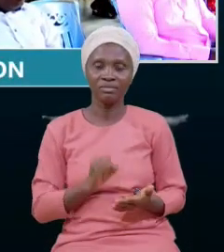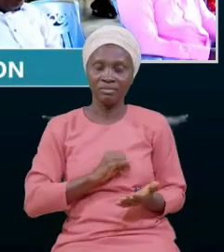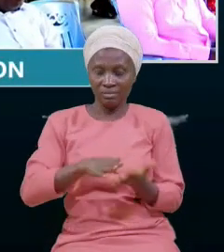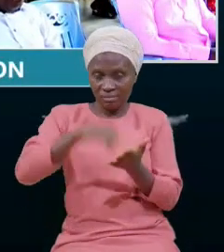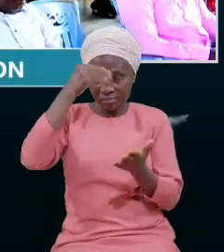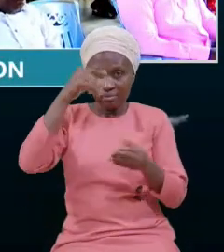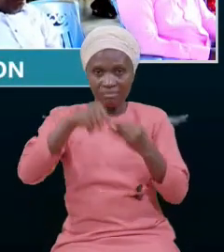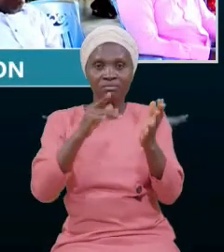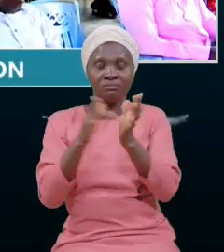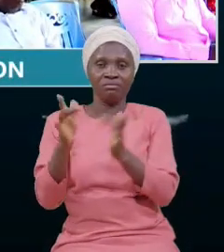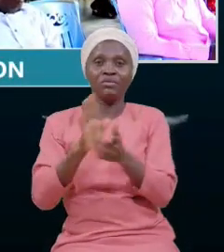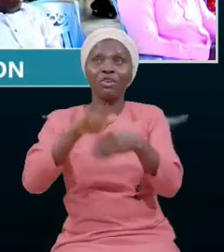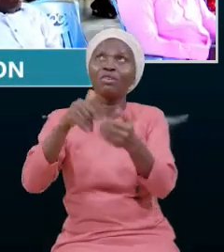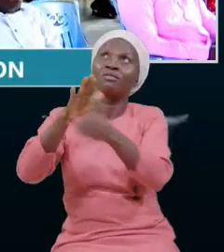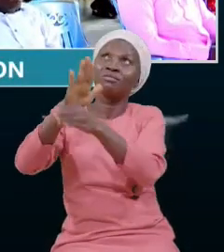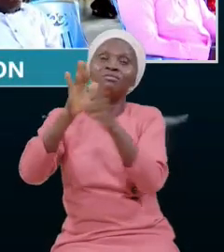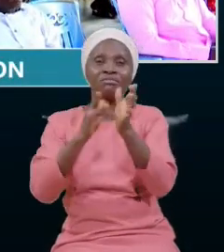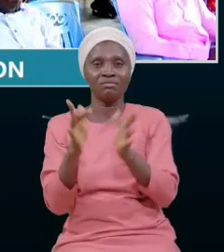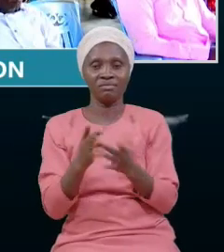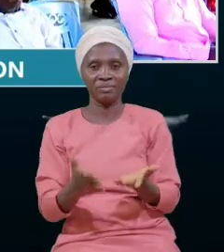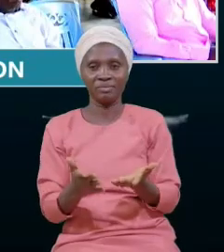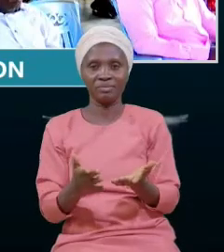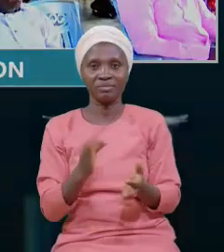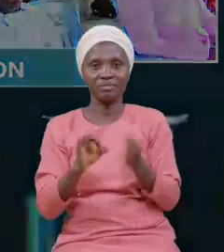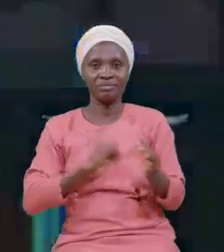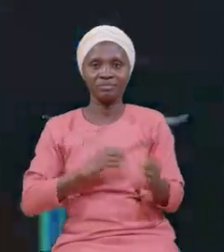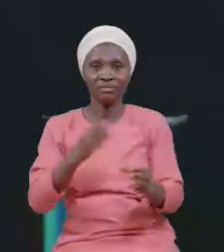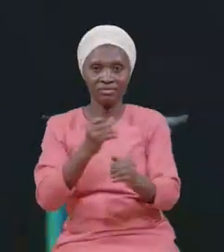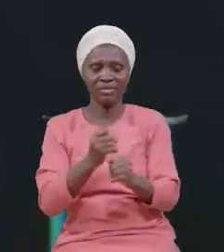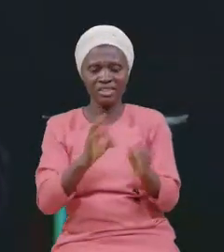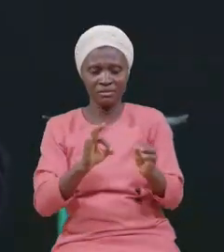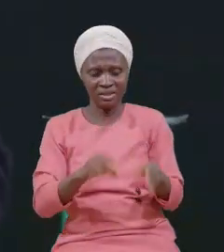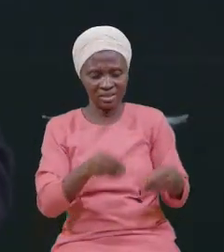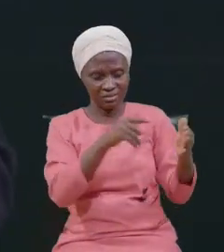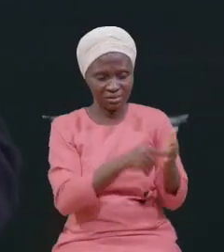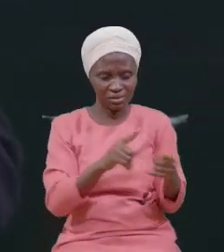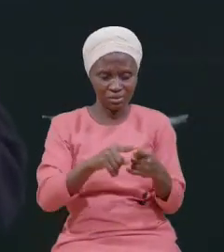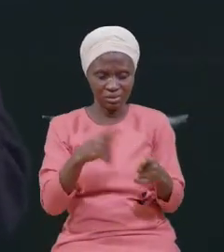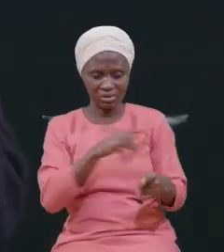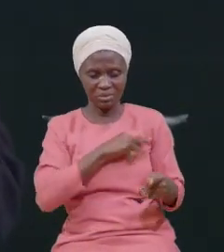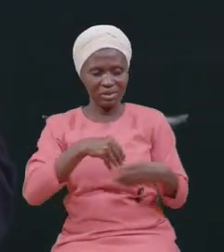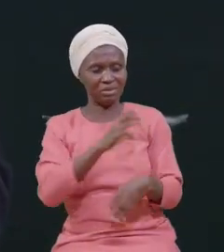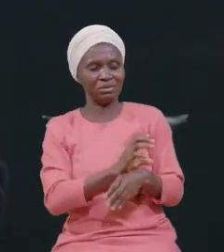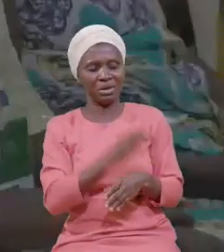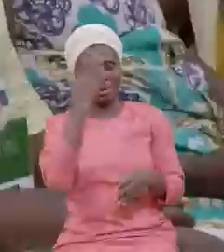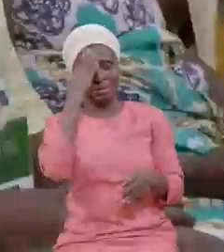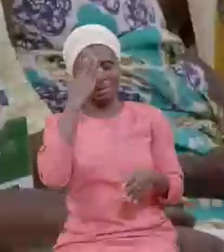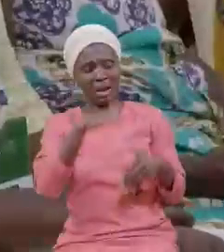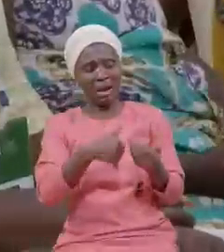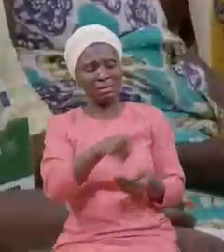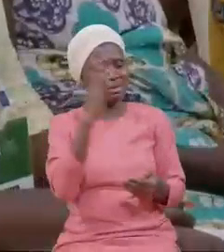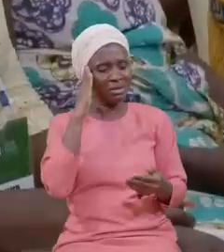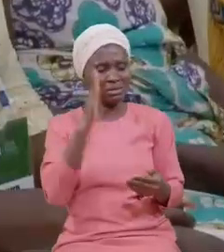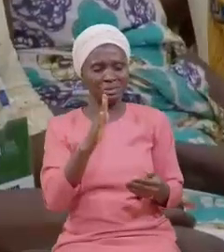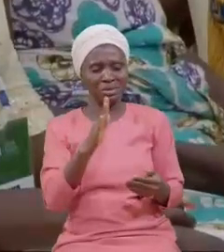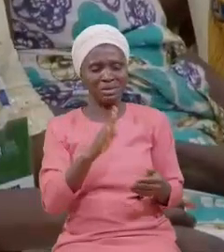that to the congregation, I know how they will react. The spirit of bondage will bind you with fear. And if